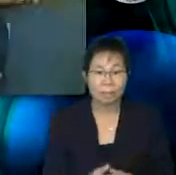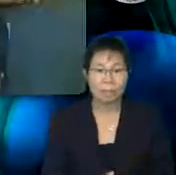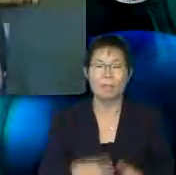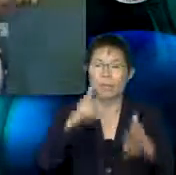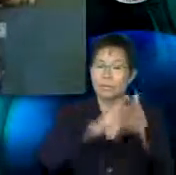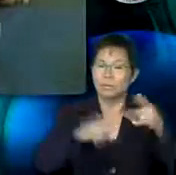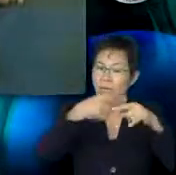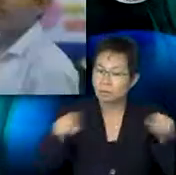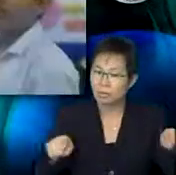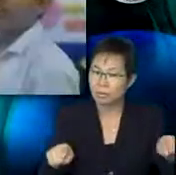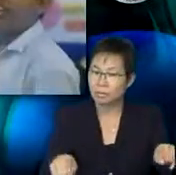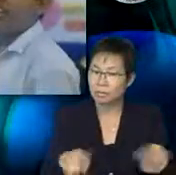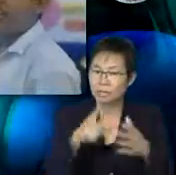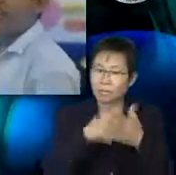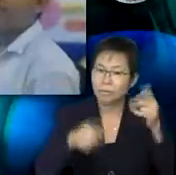What is the difference?